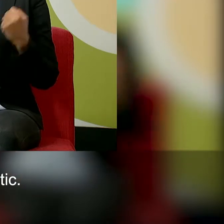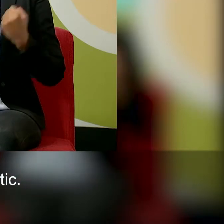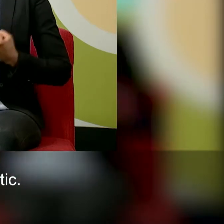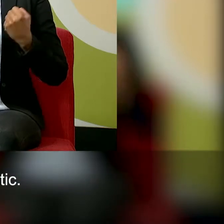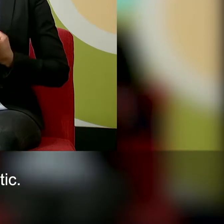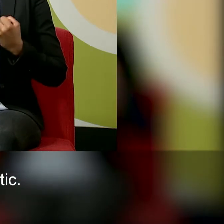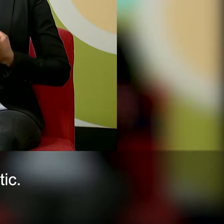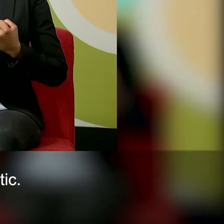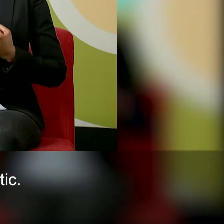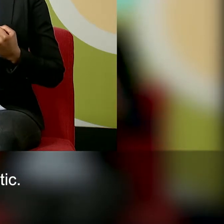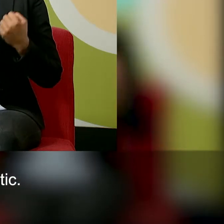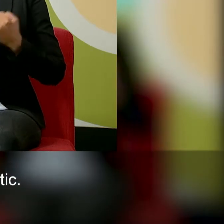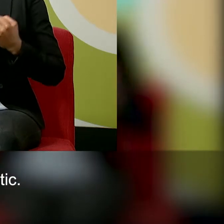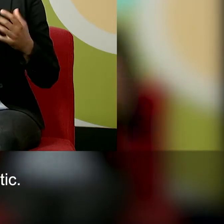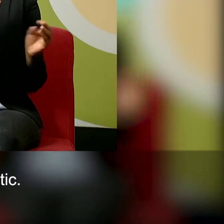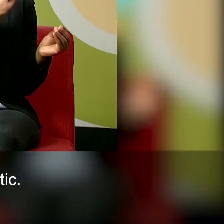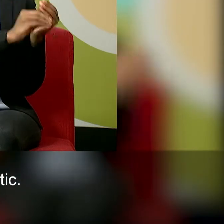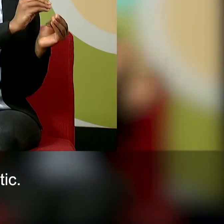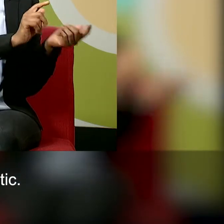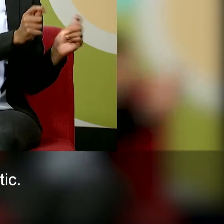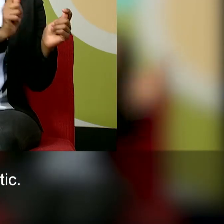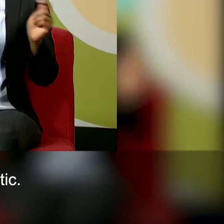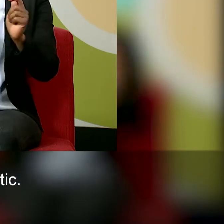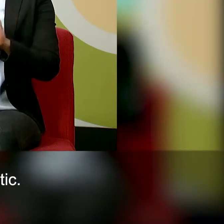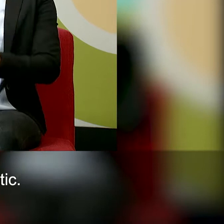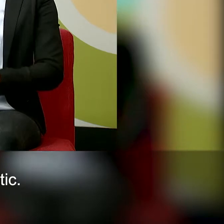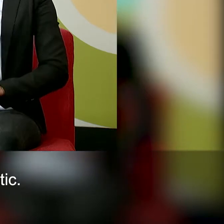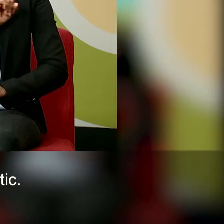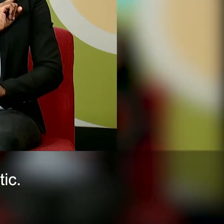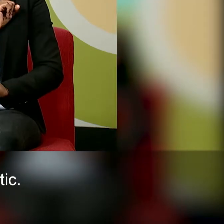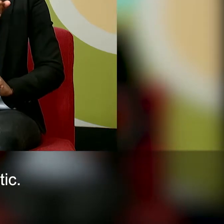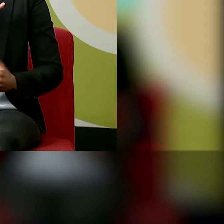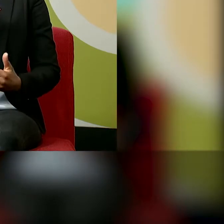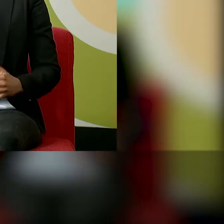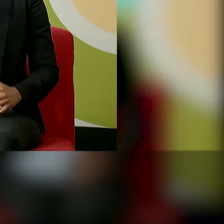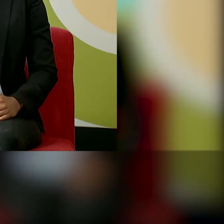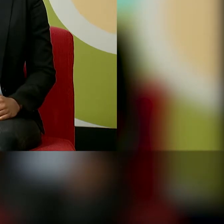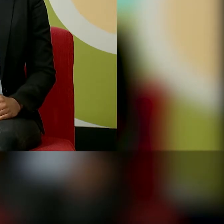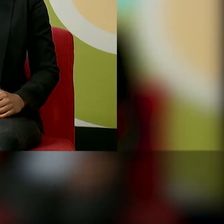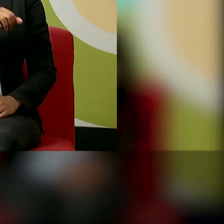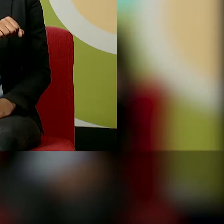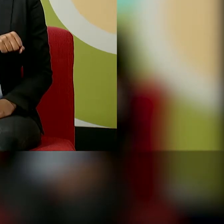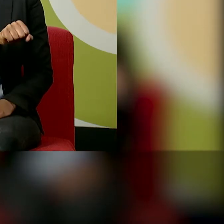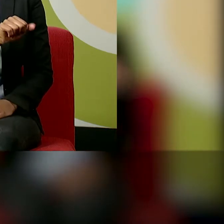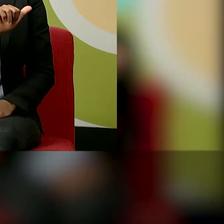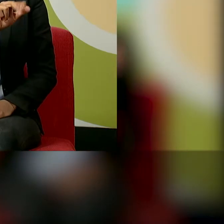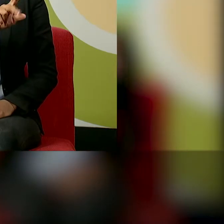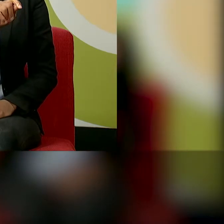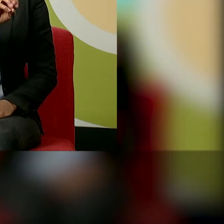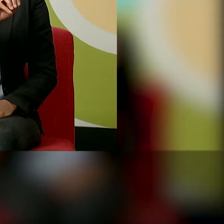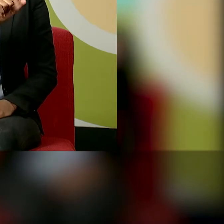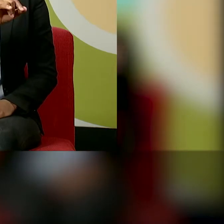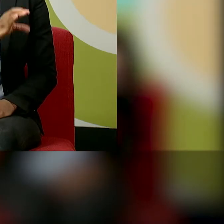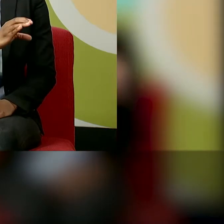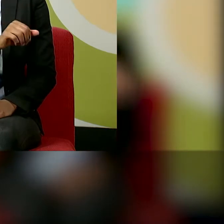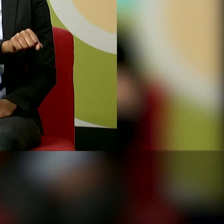reng di ba adaptive hore ke kgone go khanna, more especially ke sebedisa automatic haholo. Wena ke di eng tse o di entseng bophelong ba hao hore o kgone